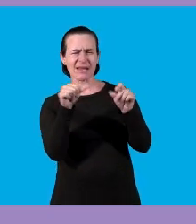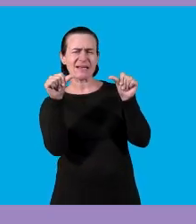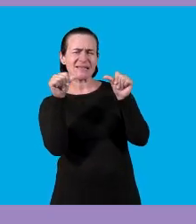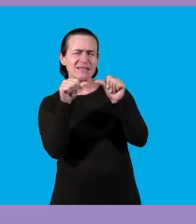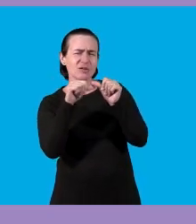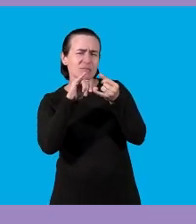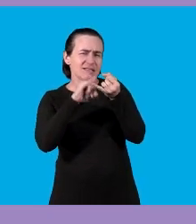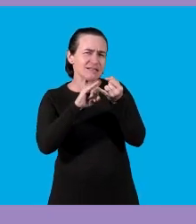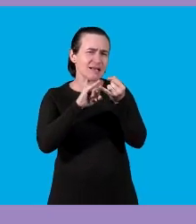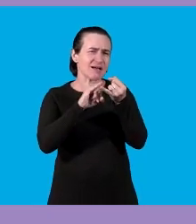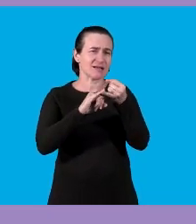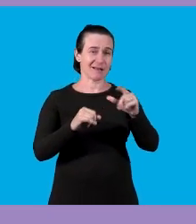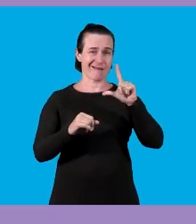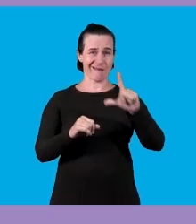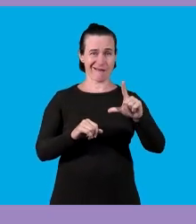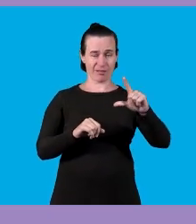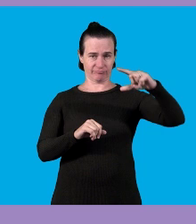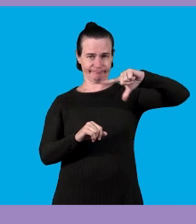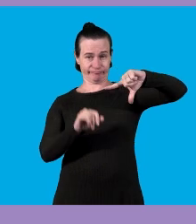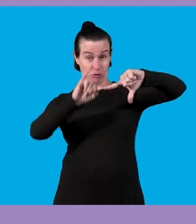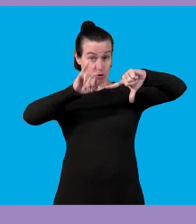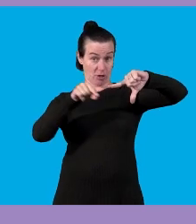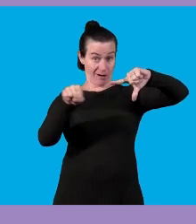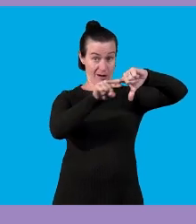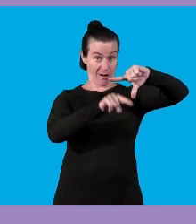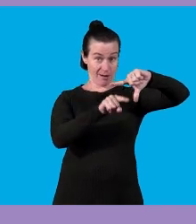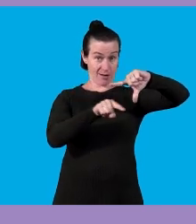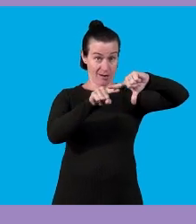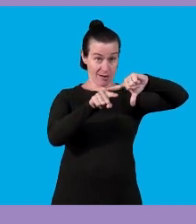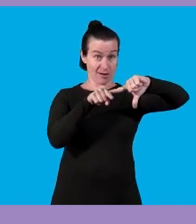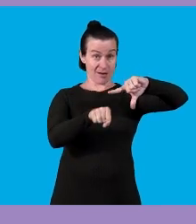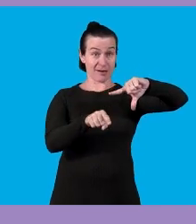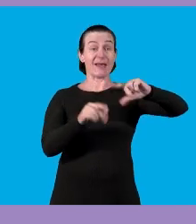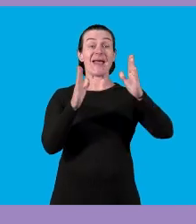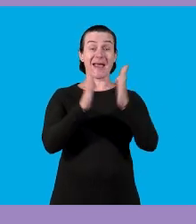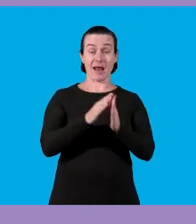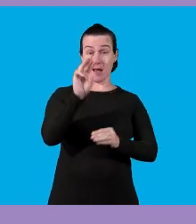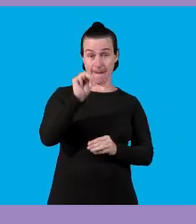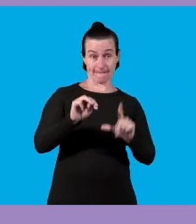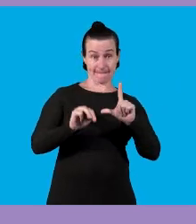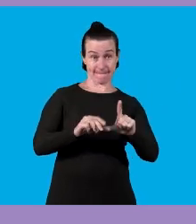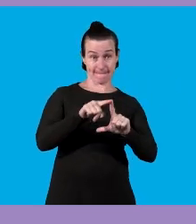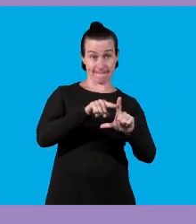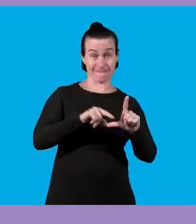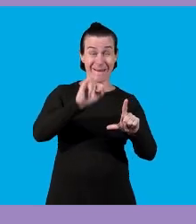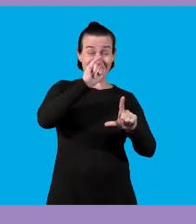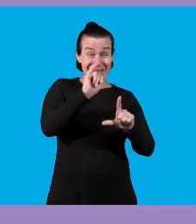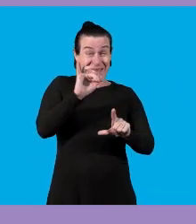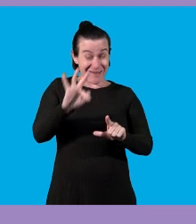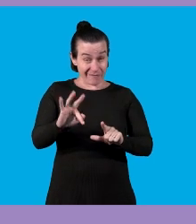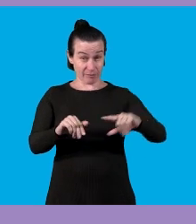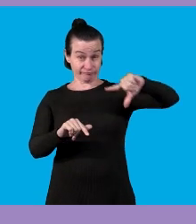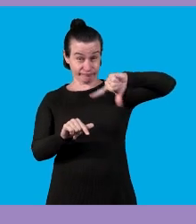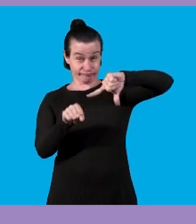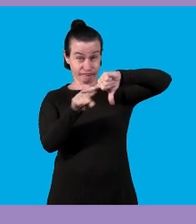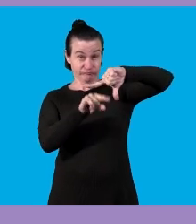determine the size of angle J and angle M if angle J is twice angle M. Let's look at